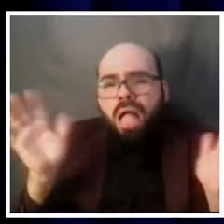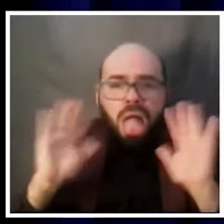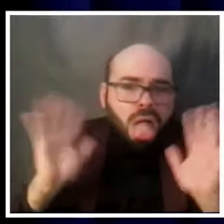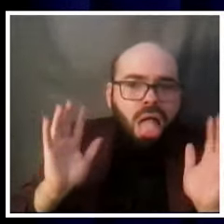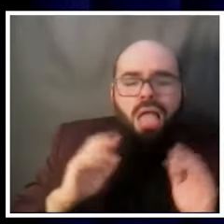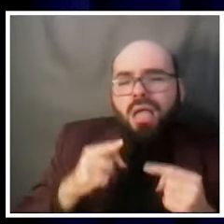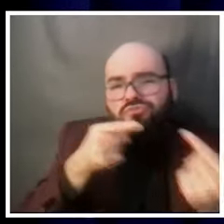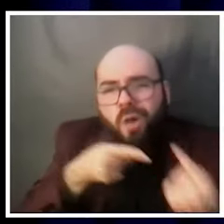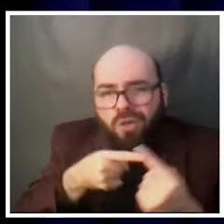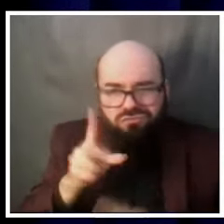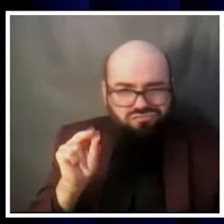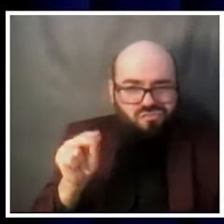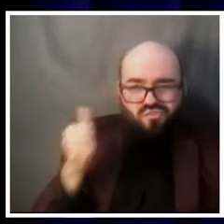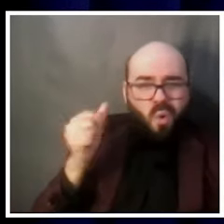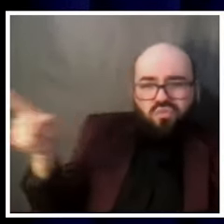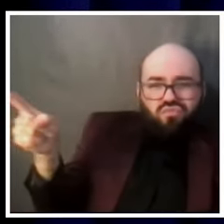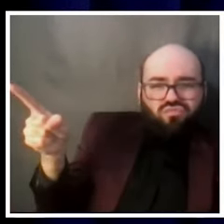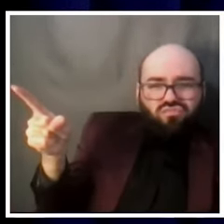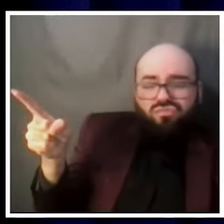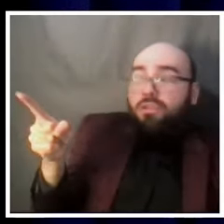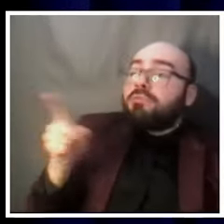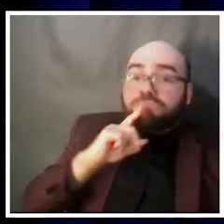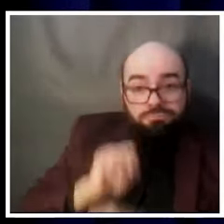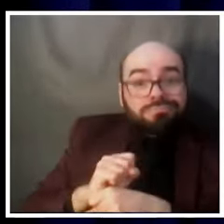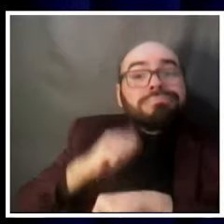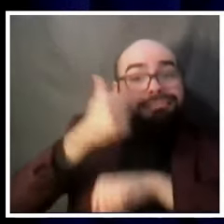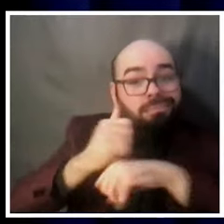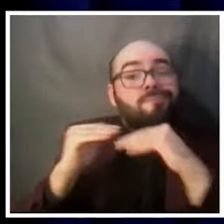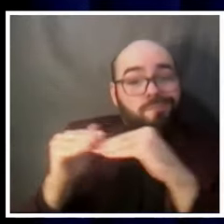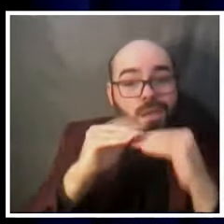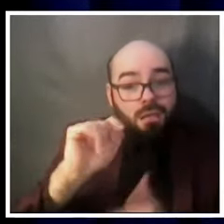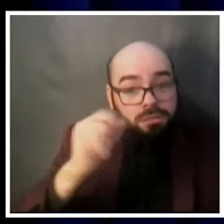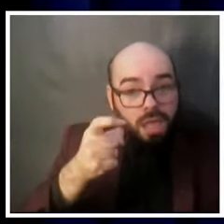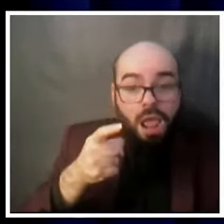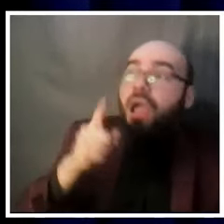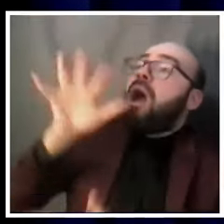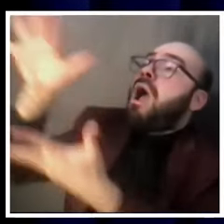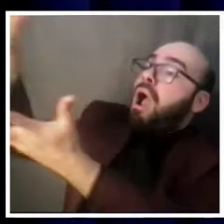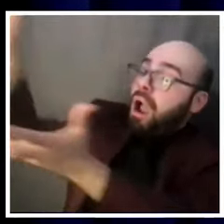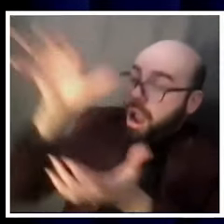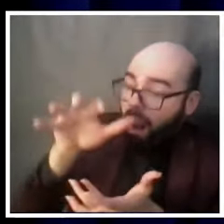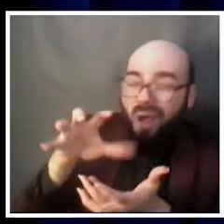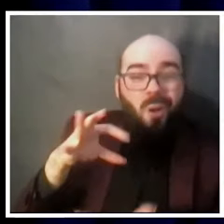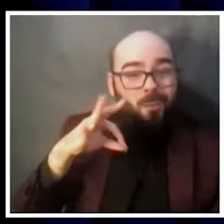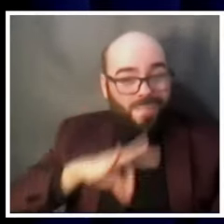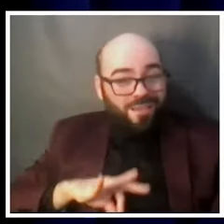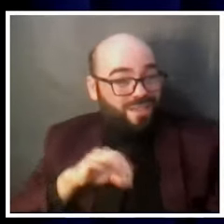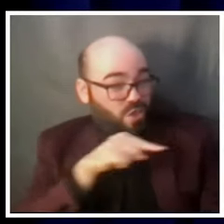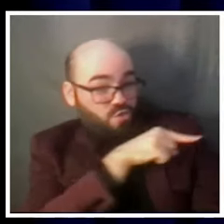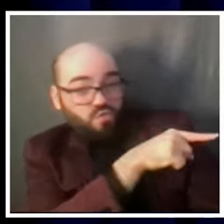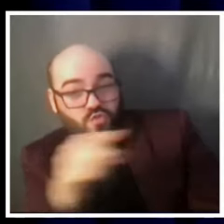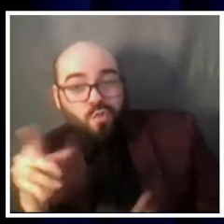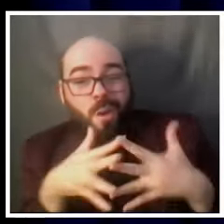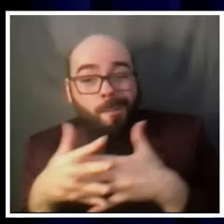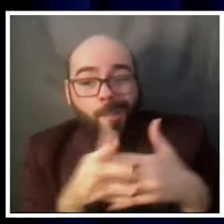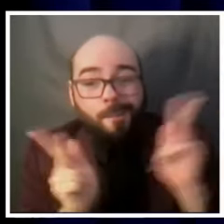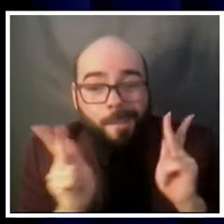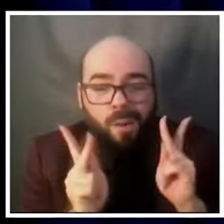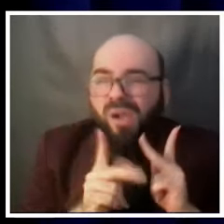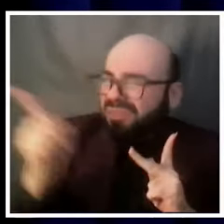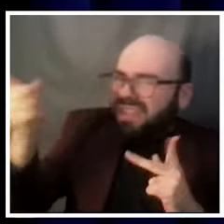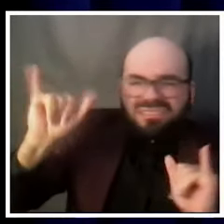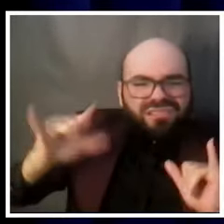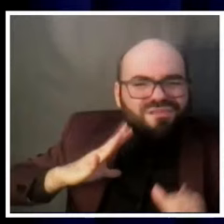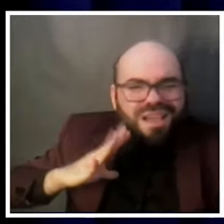It helps reduce it. By the way, when we do this, it has a benefit. And that's already part of the law I passed. But